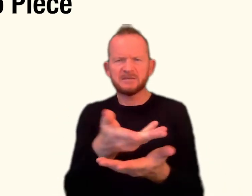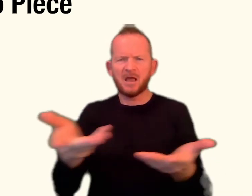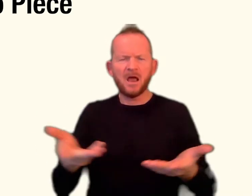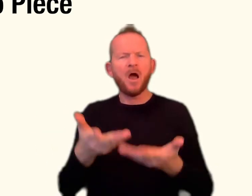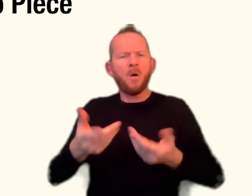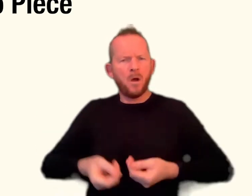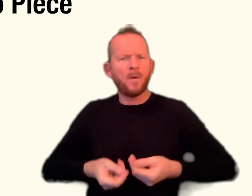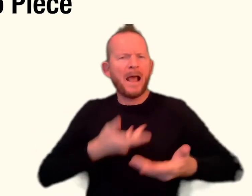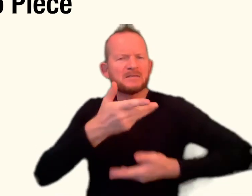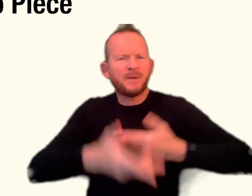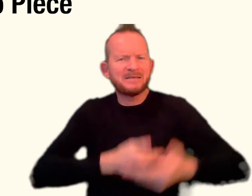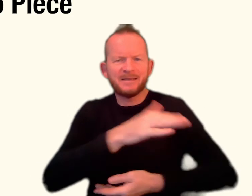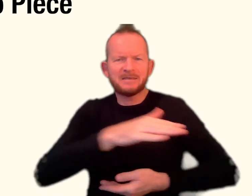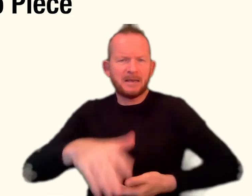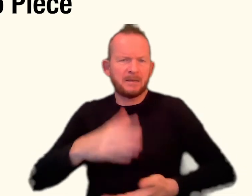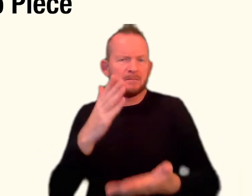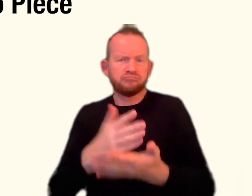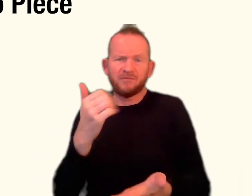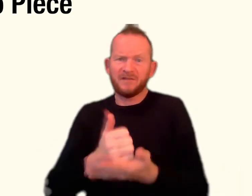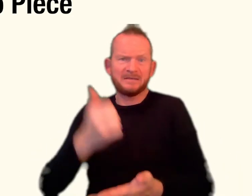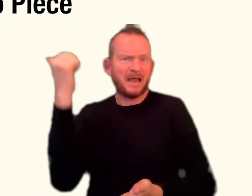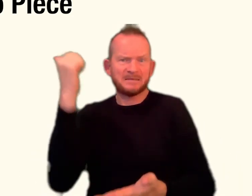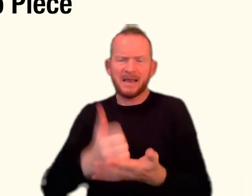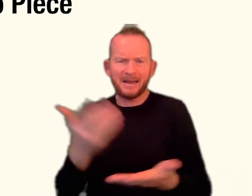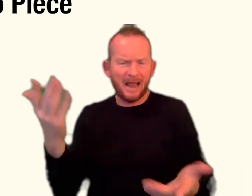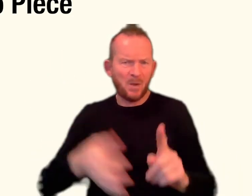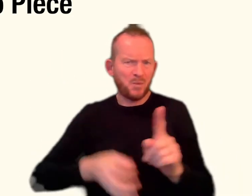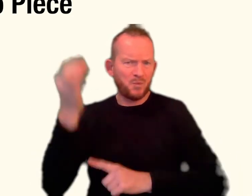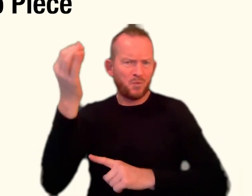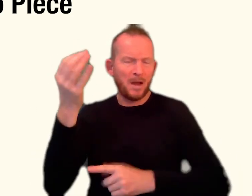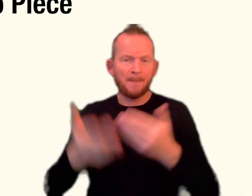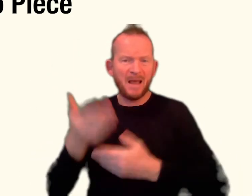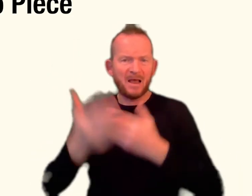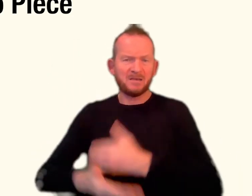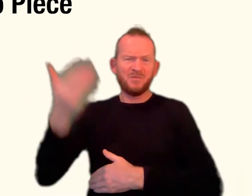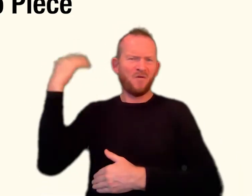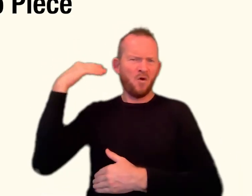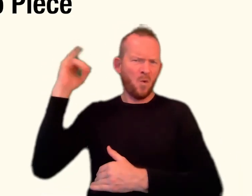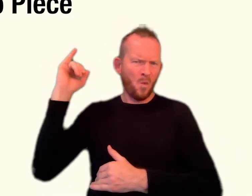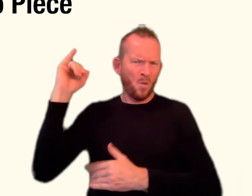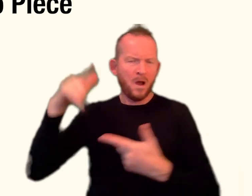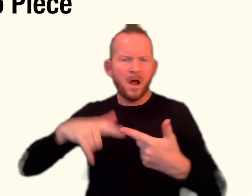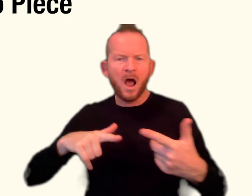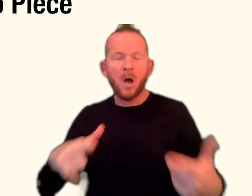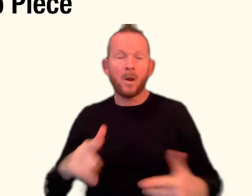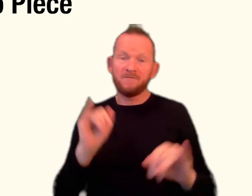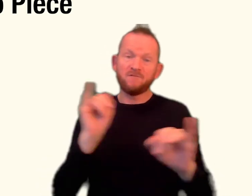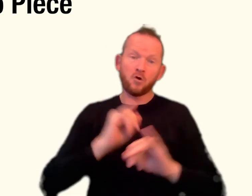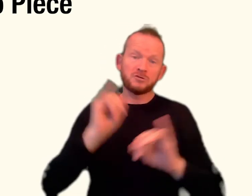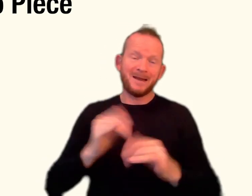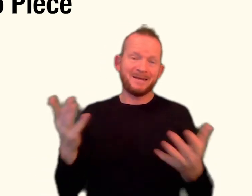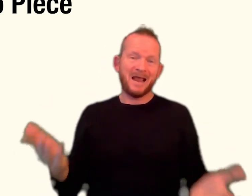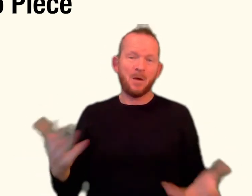place for these kids is absolutely fantastic compared to how it was before. I mean, we are very fortunate now that we